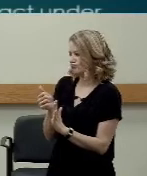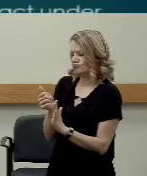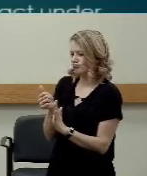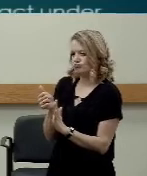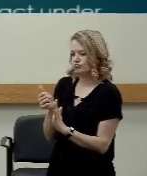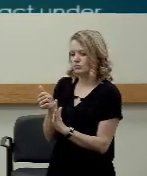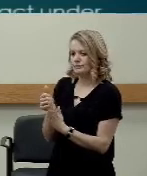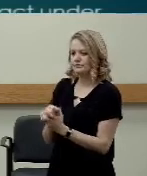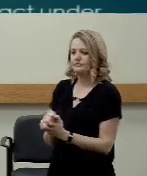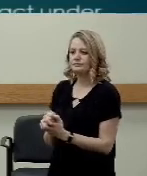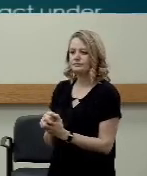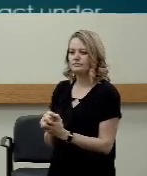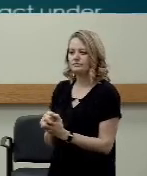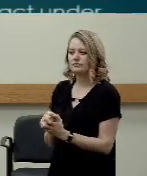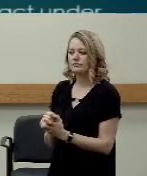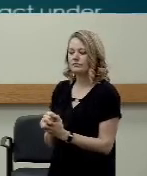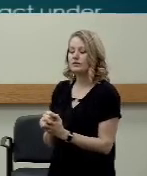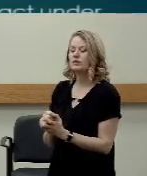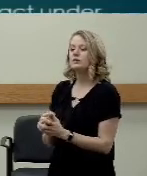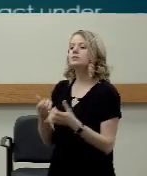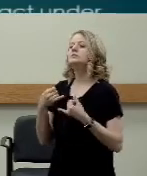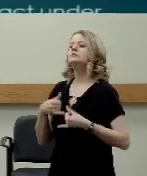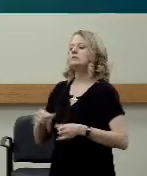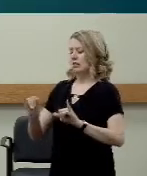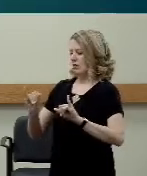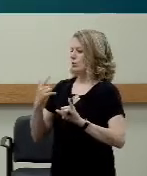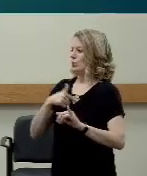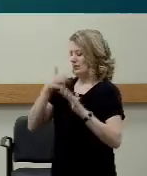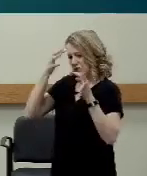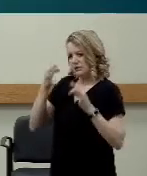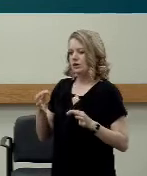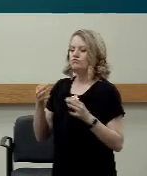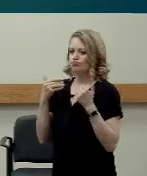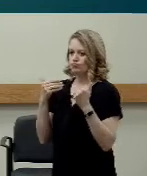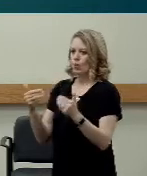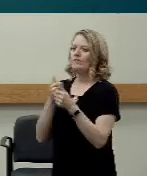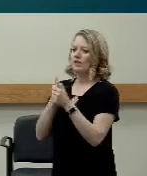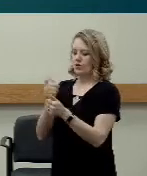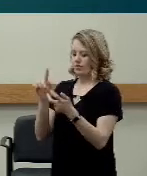statute. Nonetheless, we made the decision to act on that.